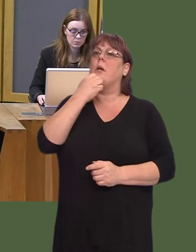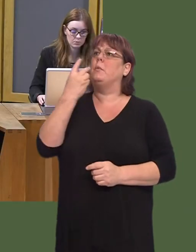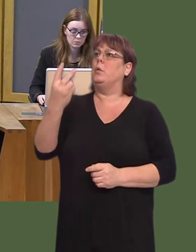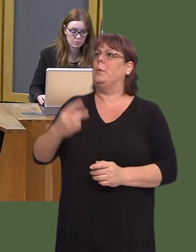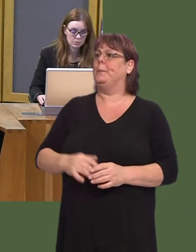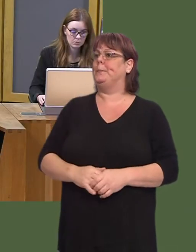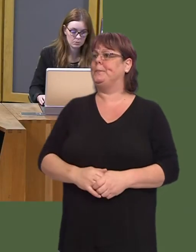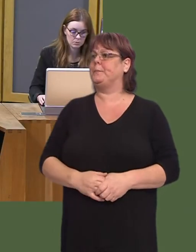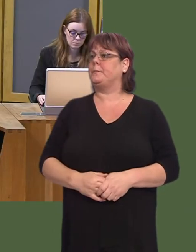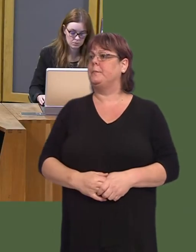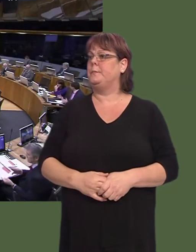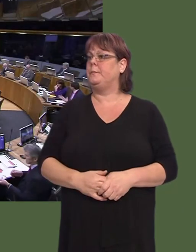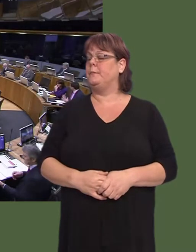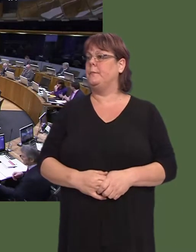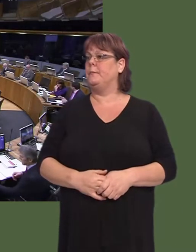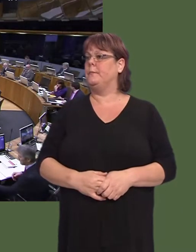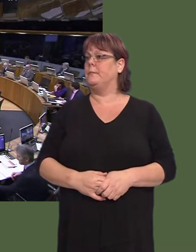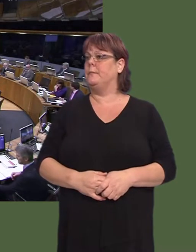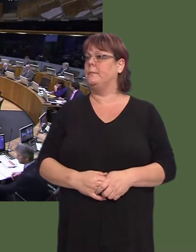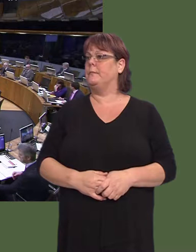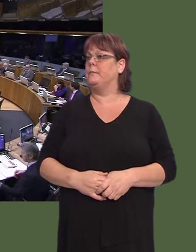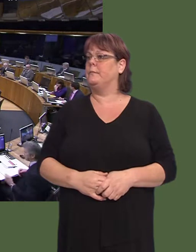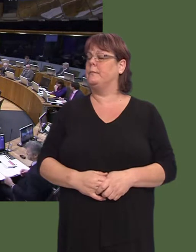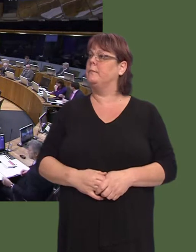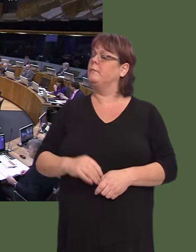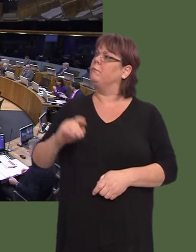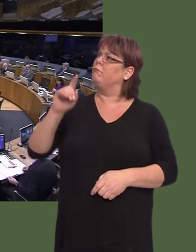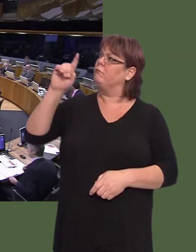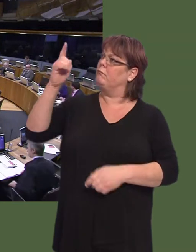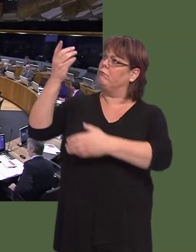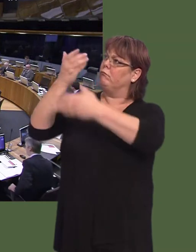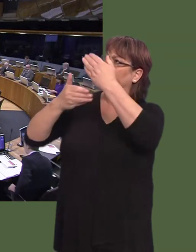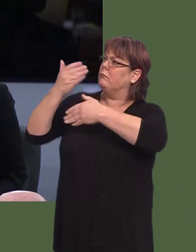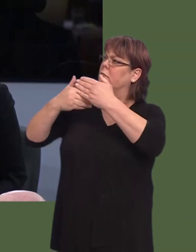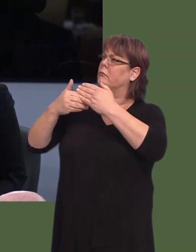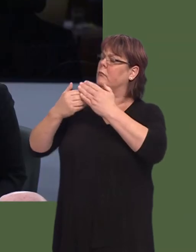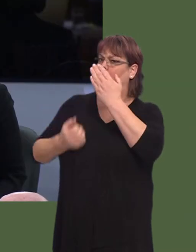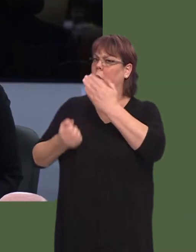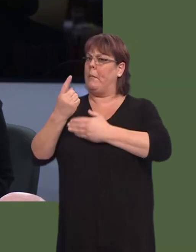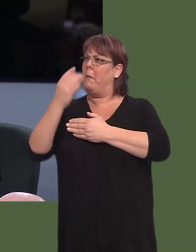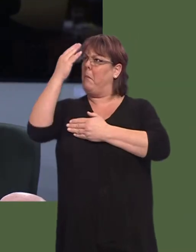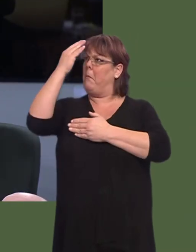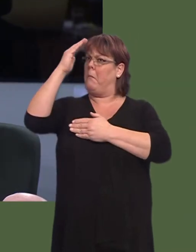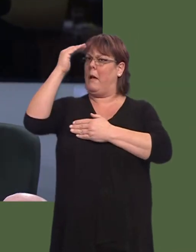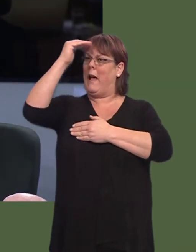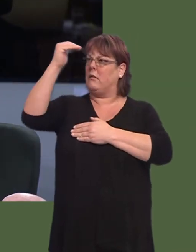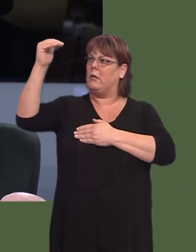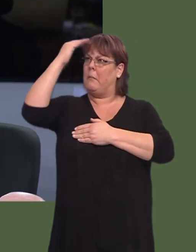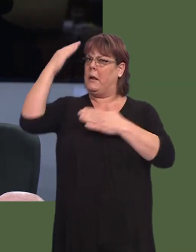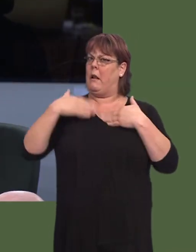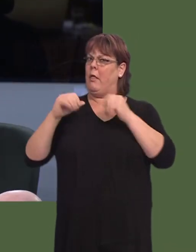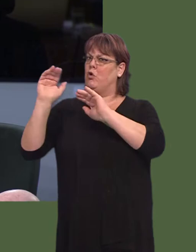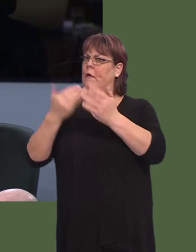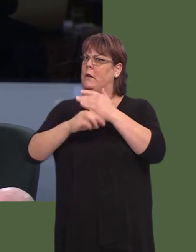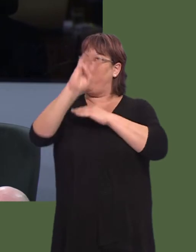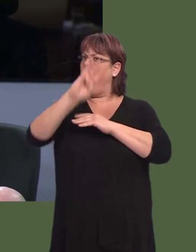Janet Prince-Saunders. Thank you, Gerald Lewis. Will the First Minister make a statement on adult mental health services in Wales?